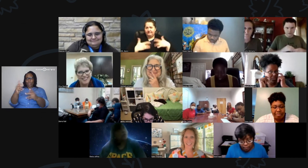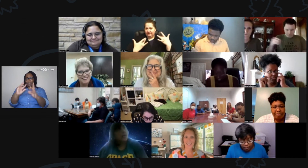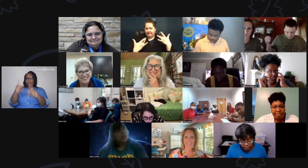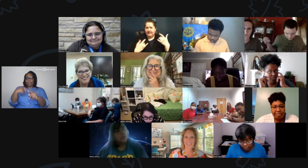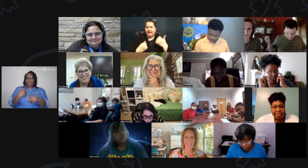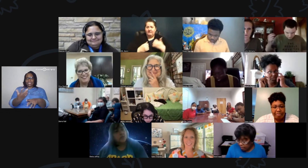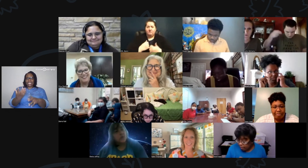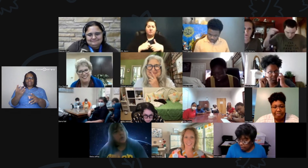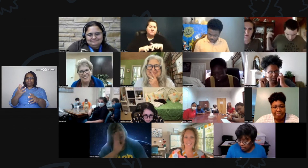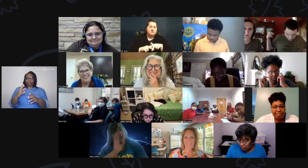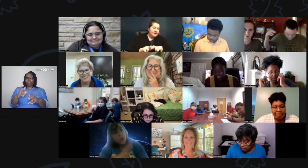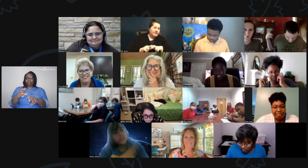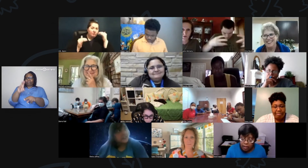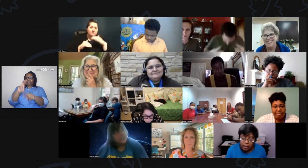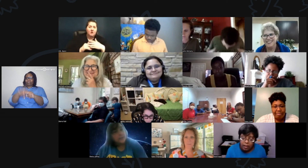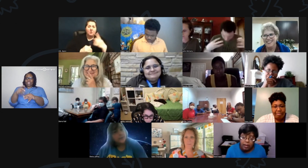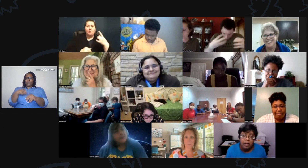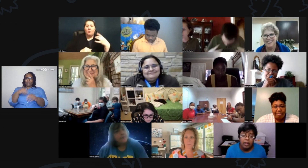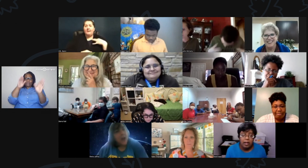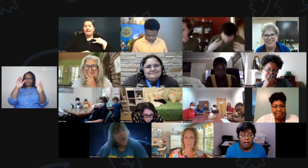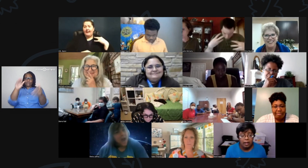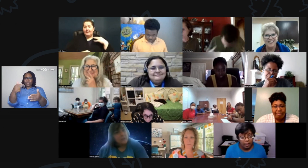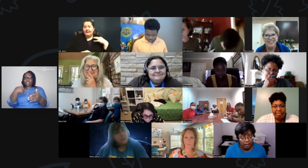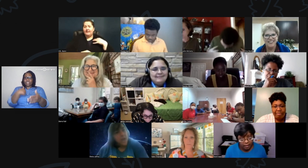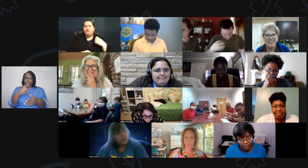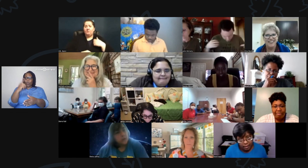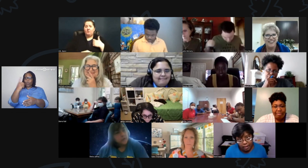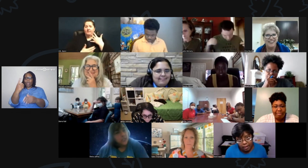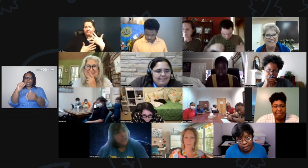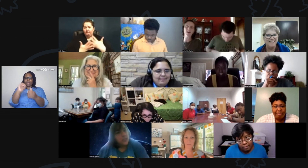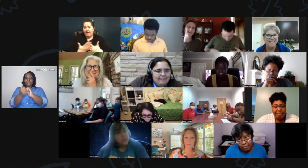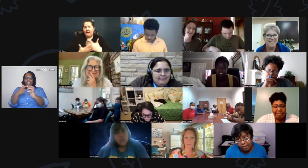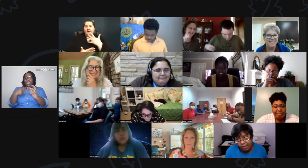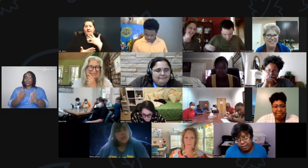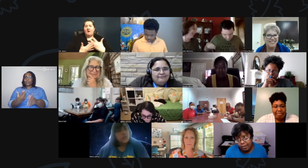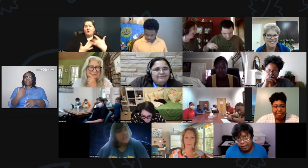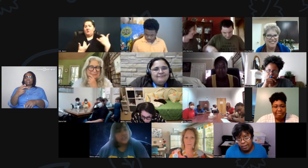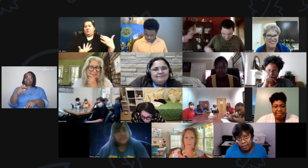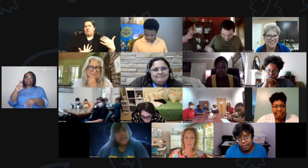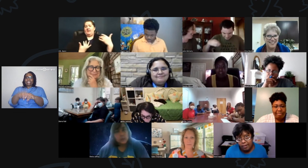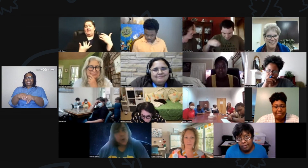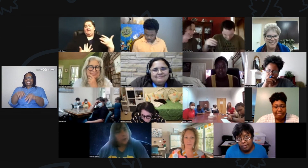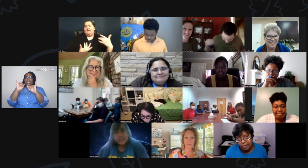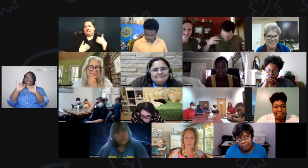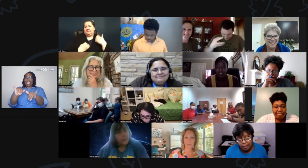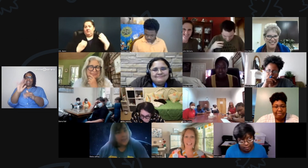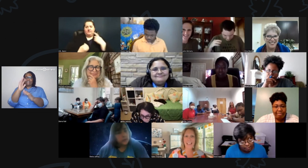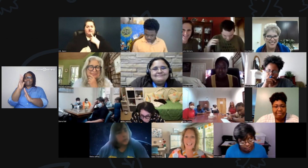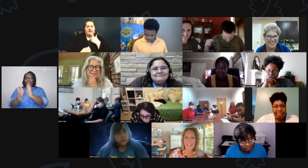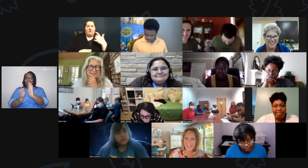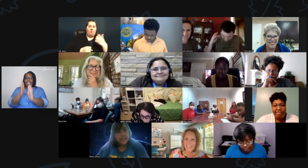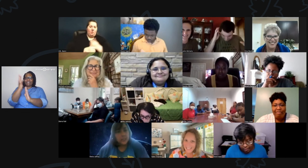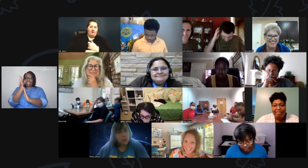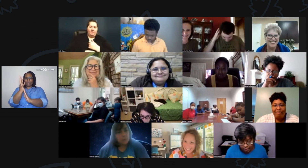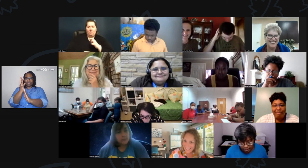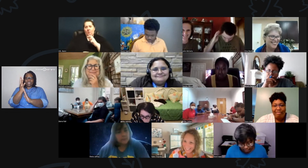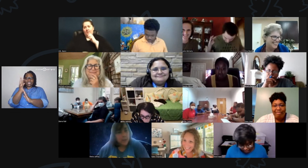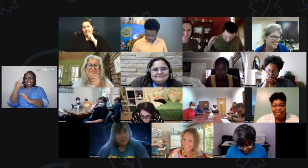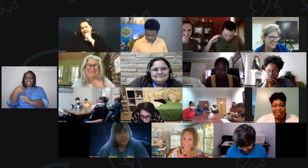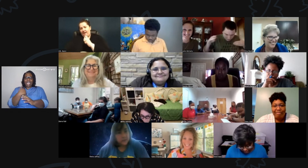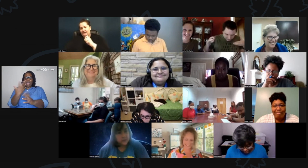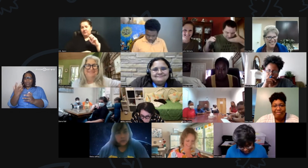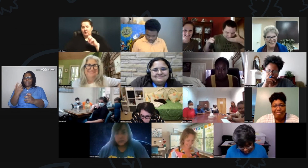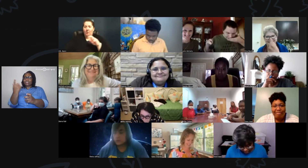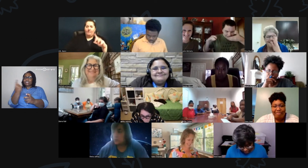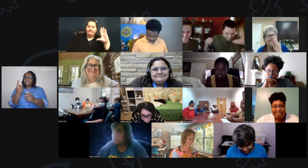focused on one candidate and we sat there for 5 hours. I was like, well, somebody just say he won or didn't win so I could go to my